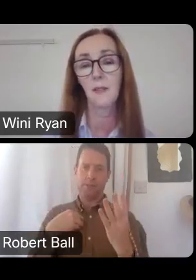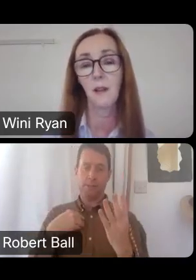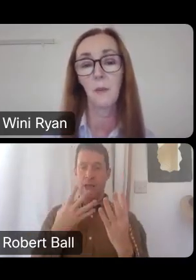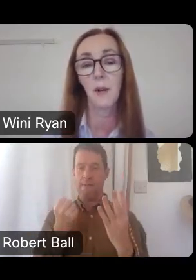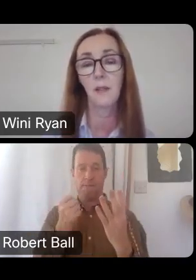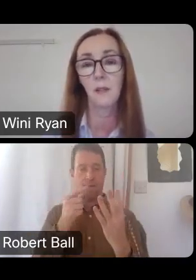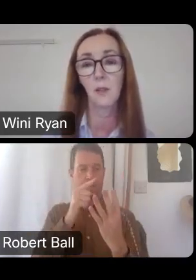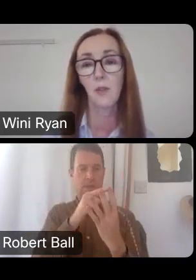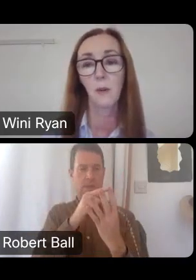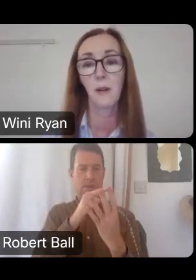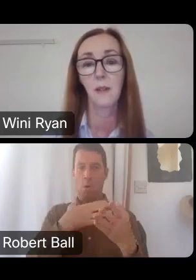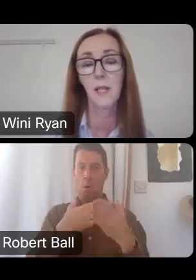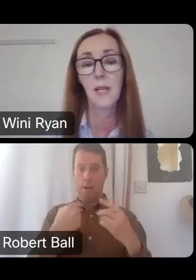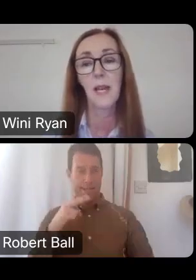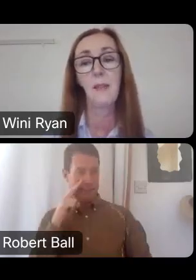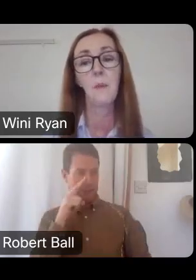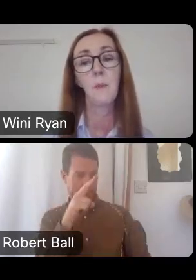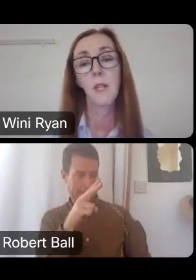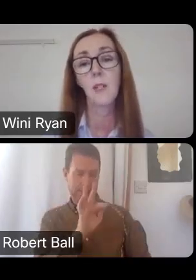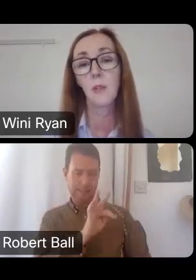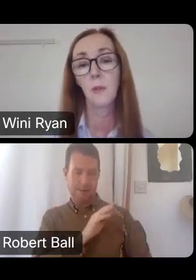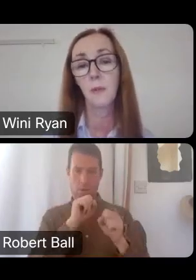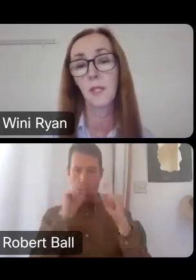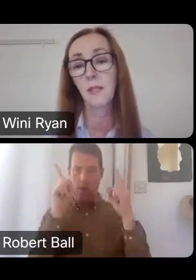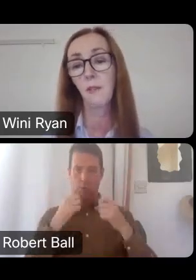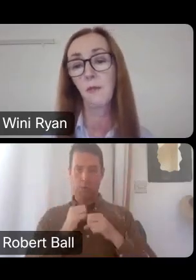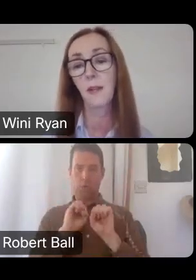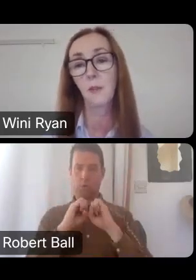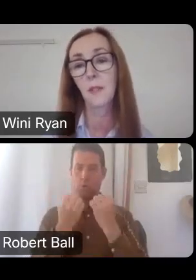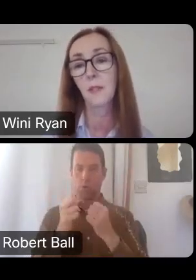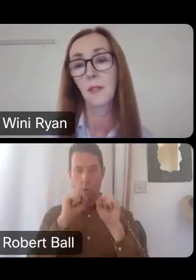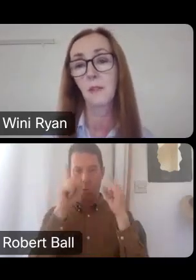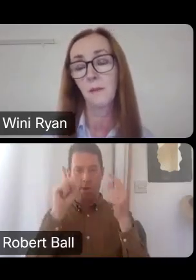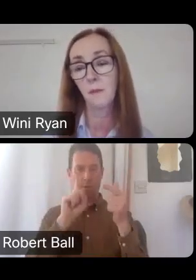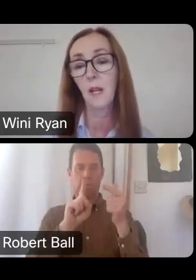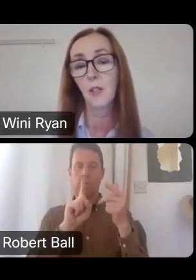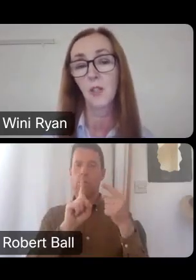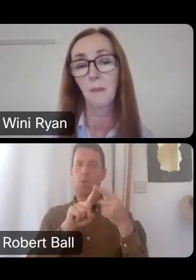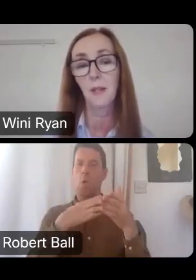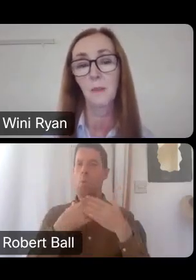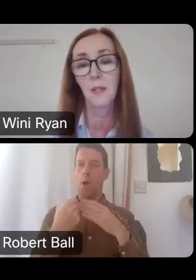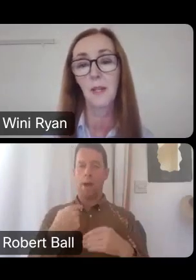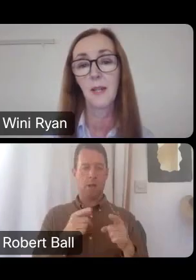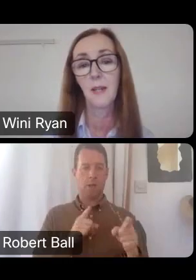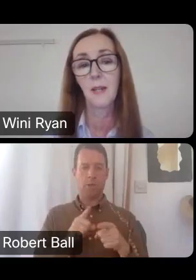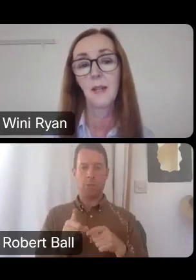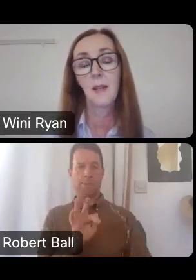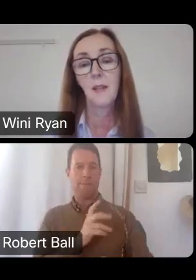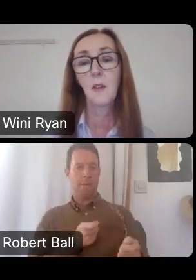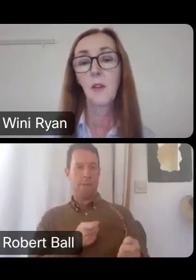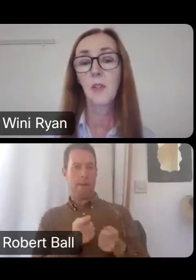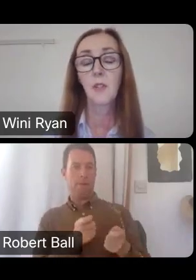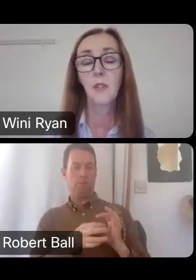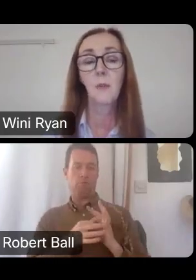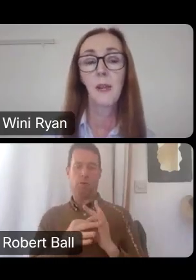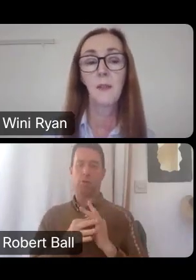that's self-awareness and social awareness, and then what I do, which is self-management and relationship management. You